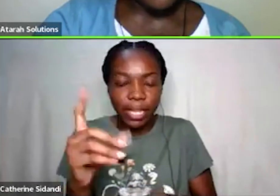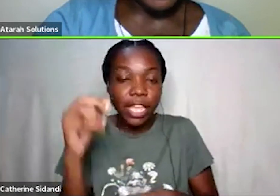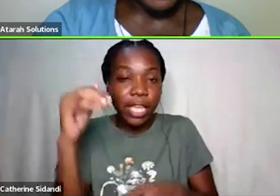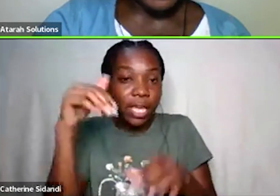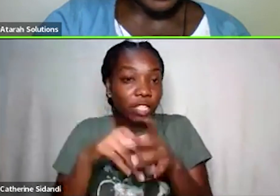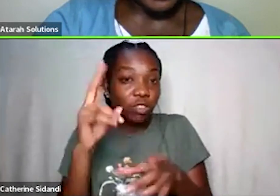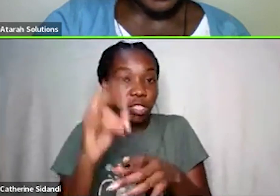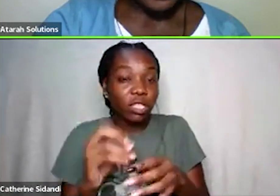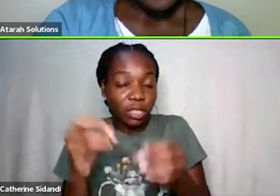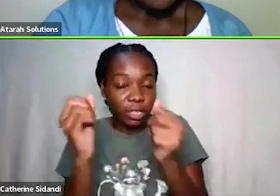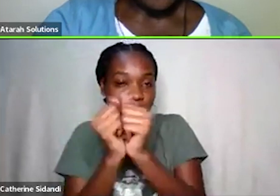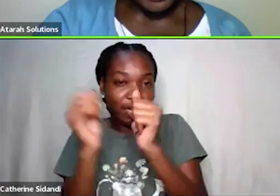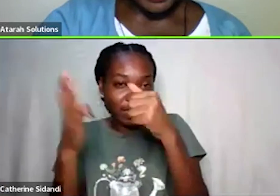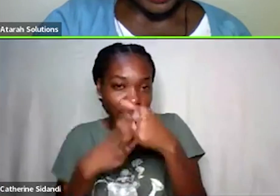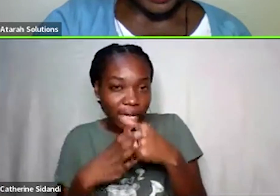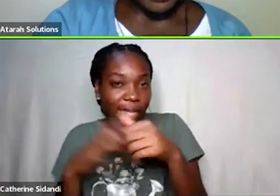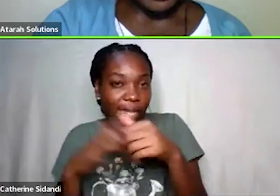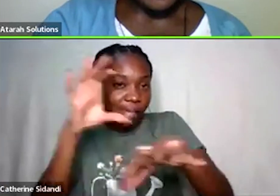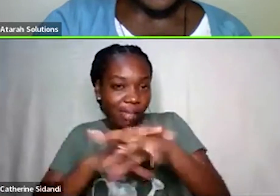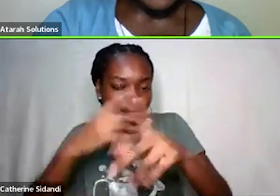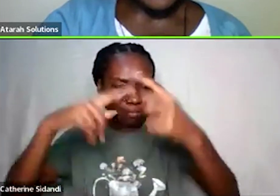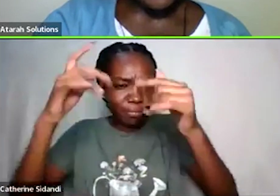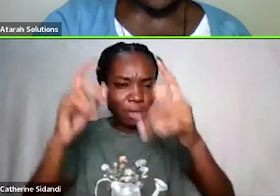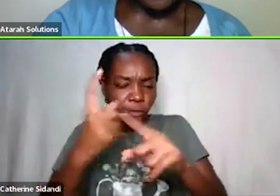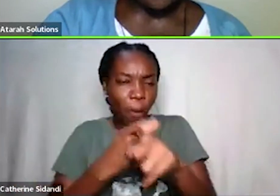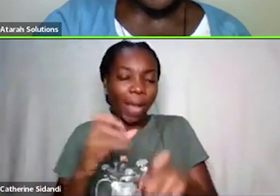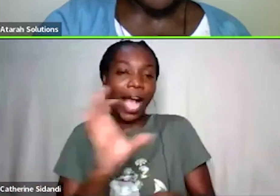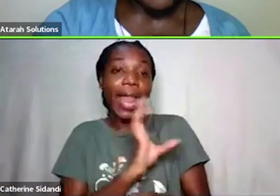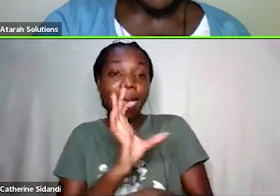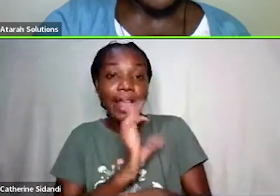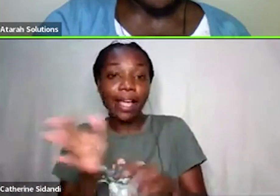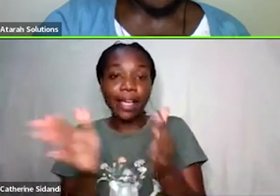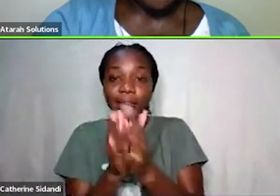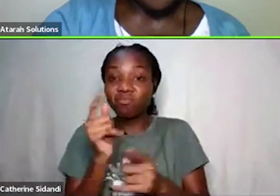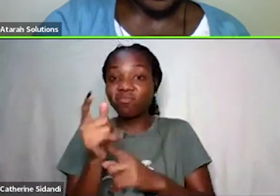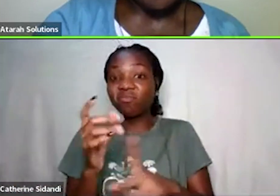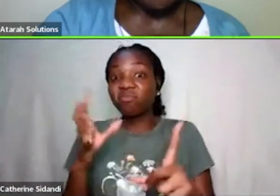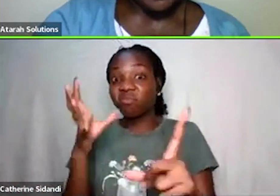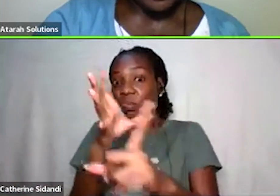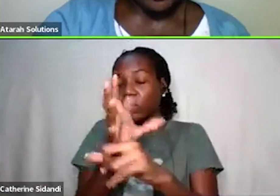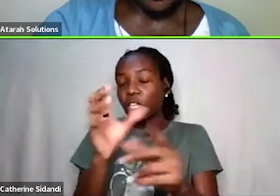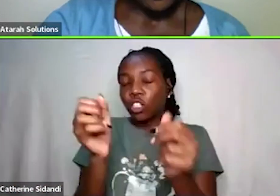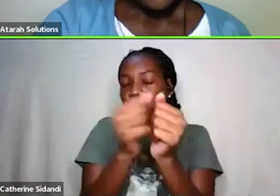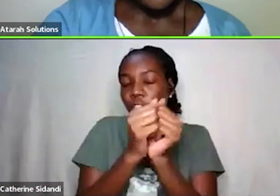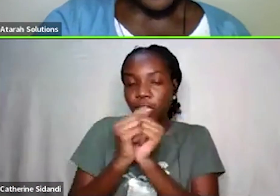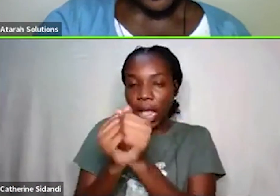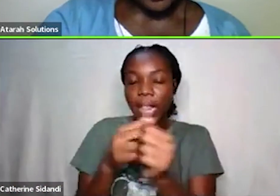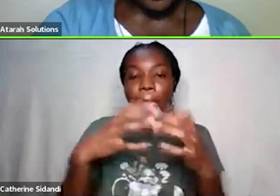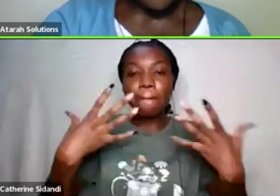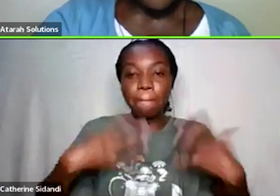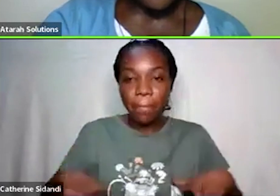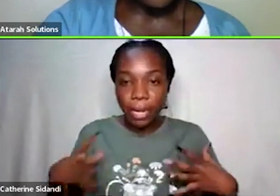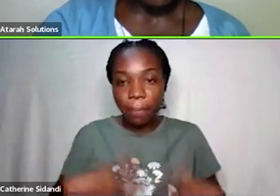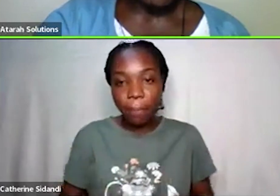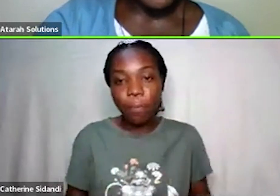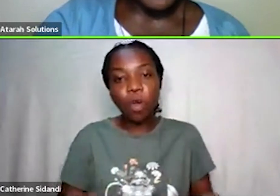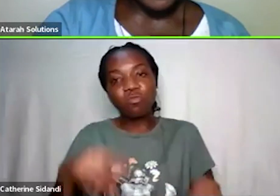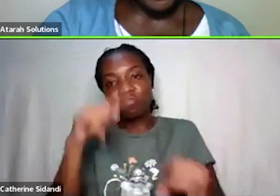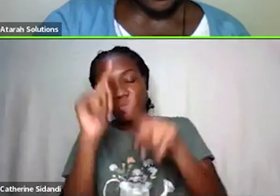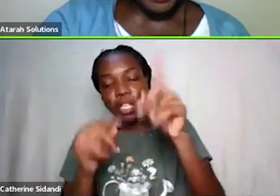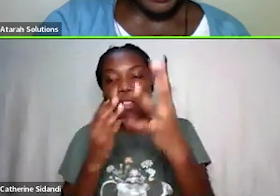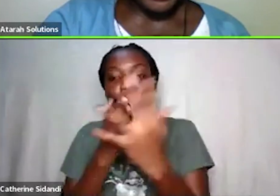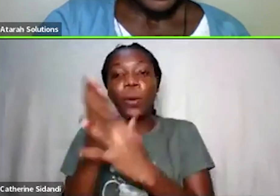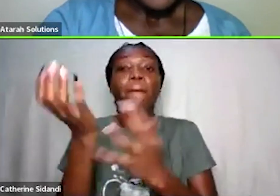Vigor Award in Canada, from Canada, and this is for her commitment towards people amelioration through